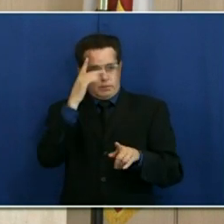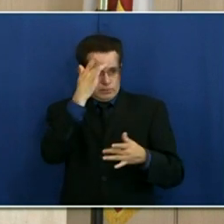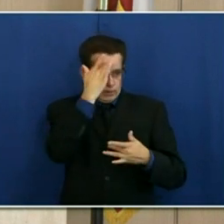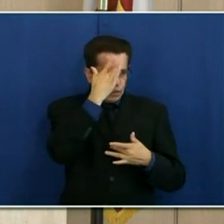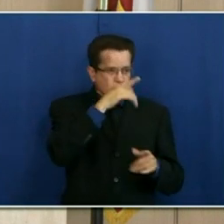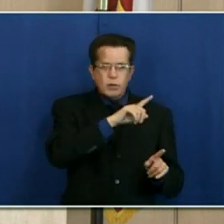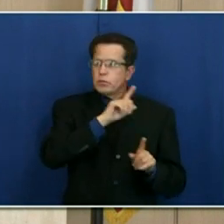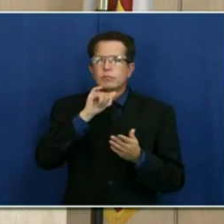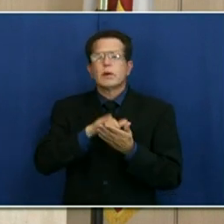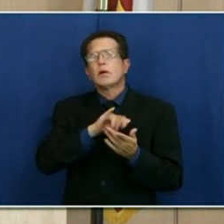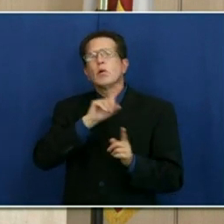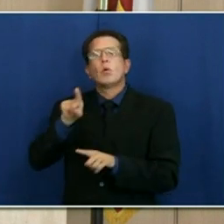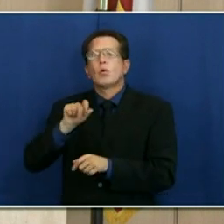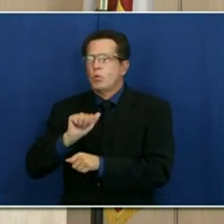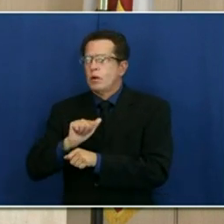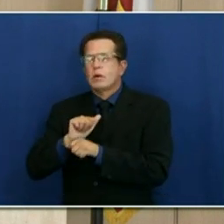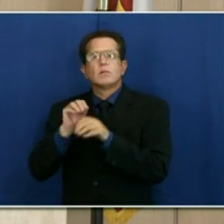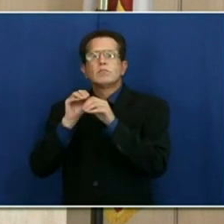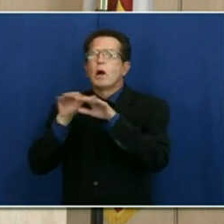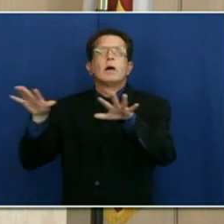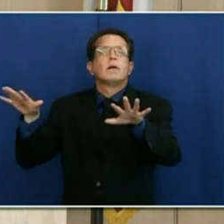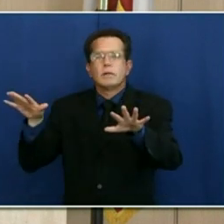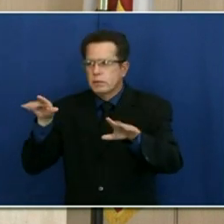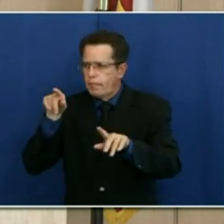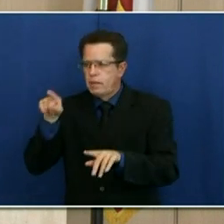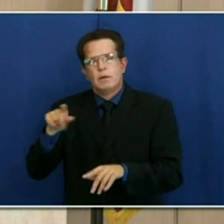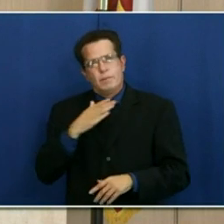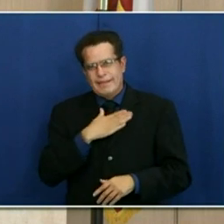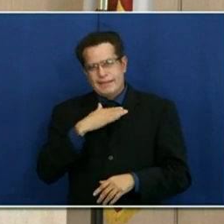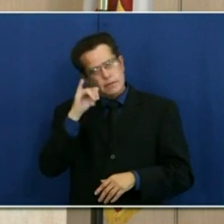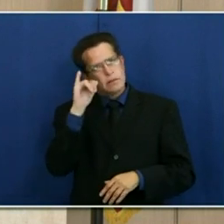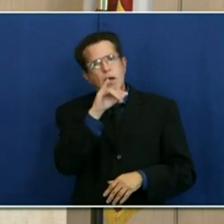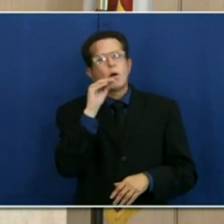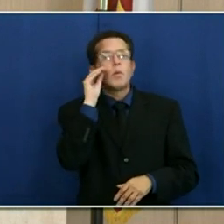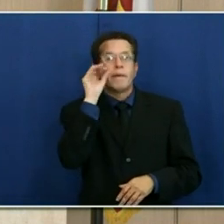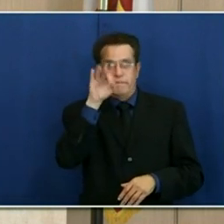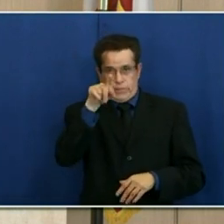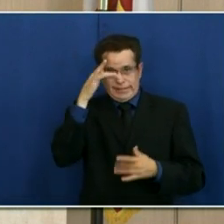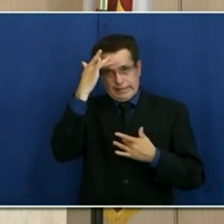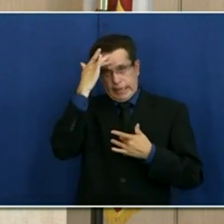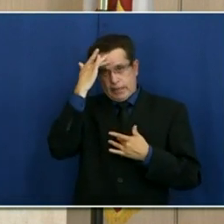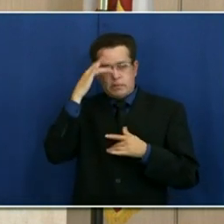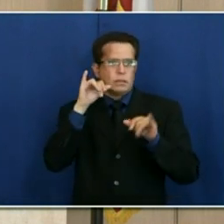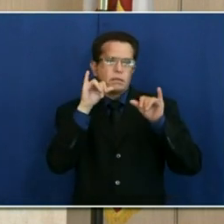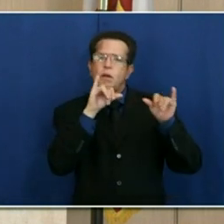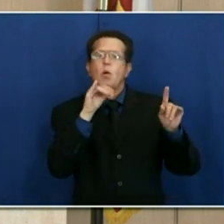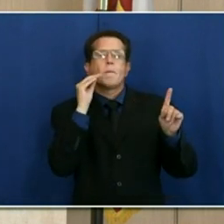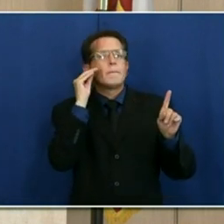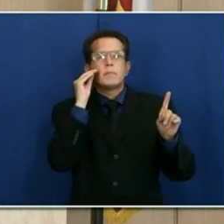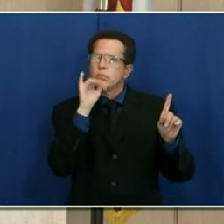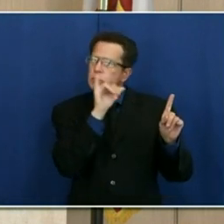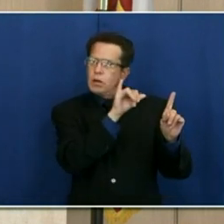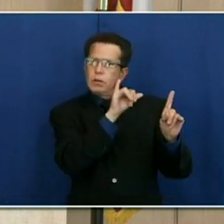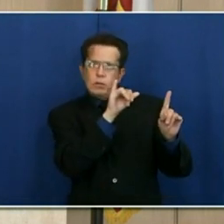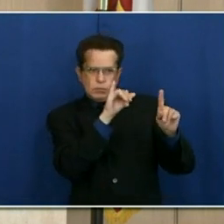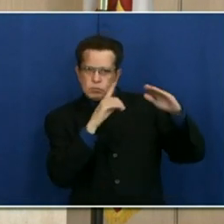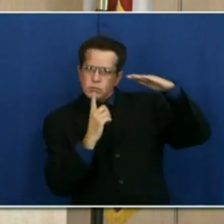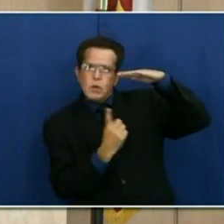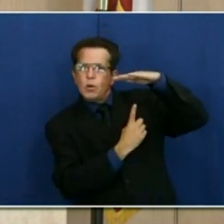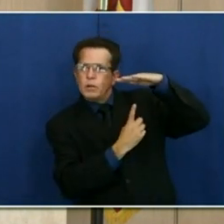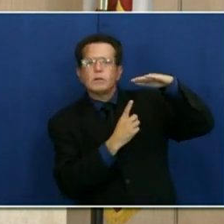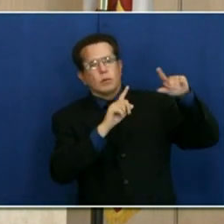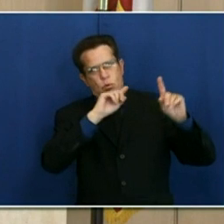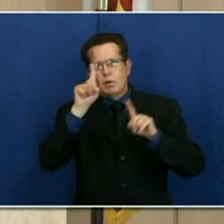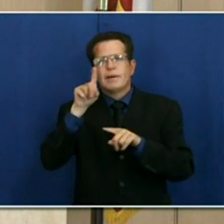to really ask you, do not go to work if you are sick, and instead go to a testing